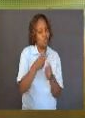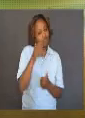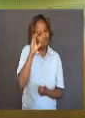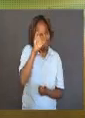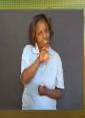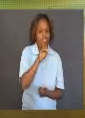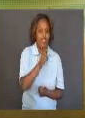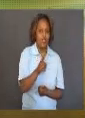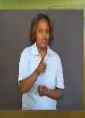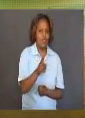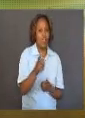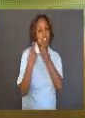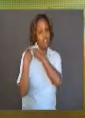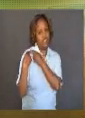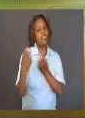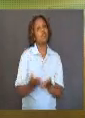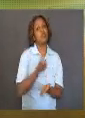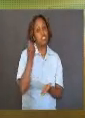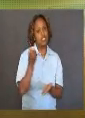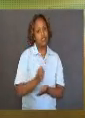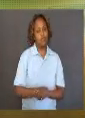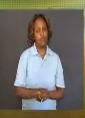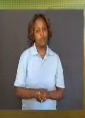of taking responsibility.